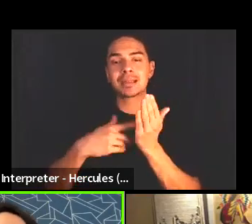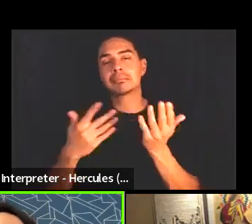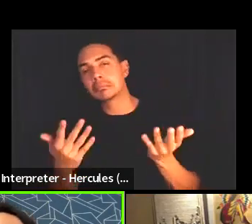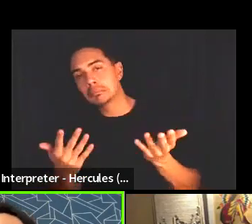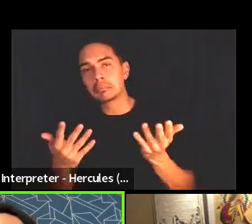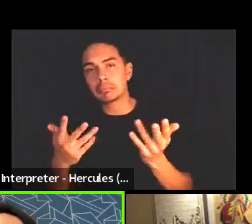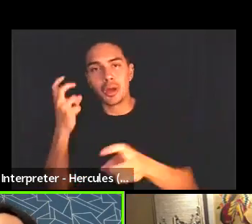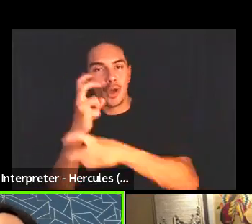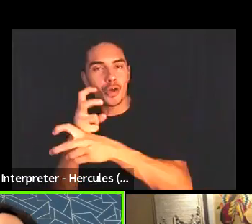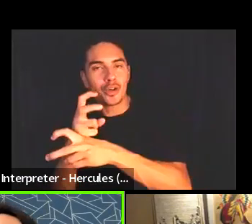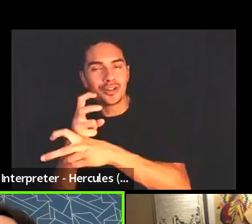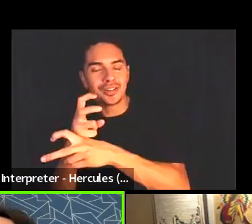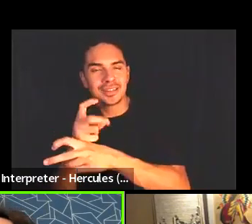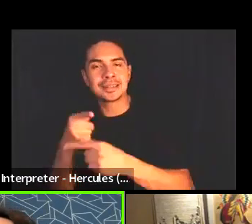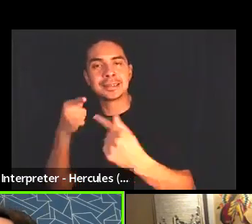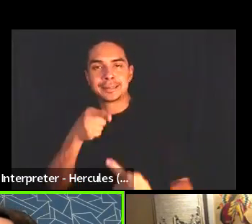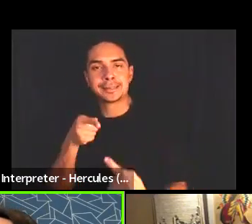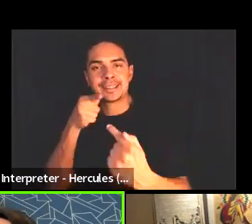it's hard.